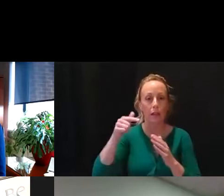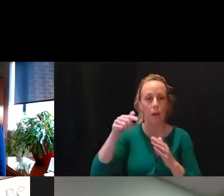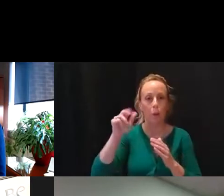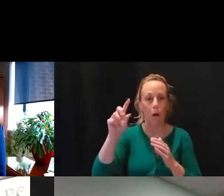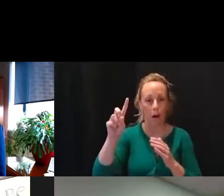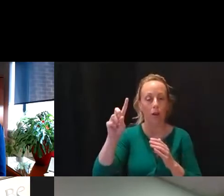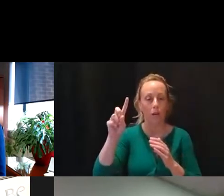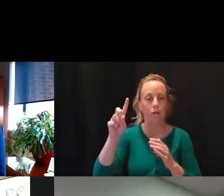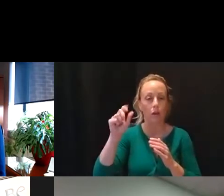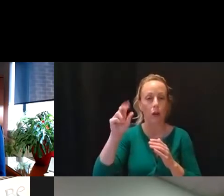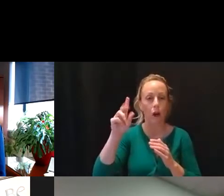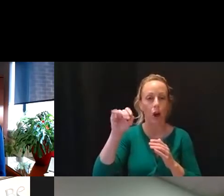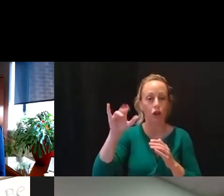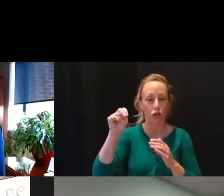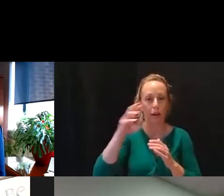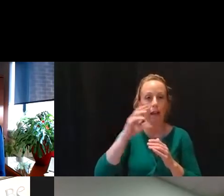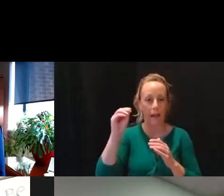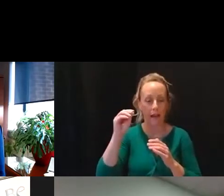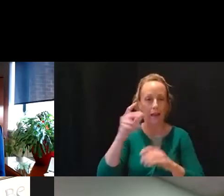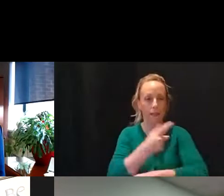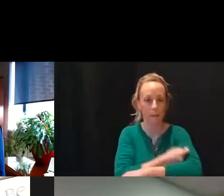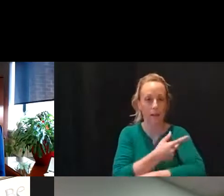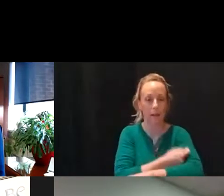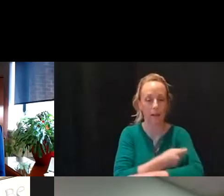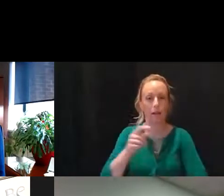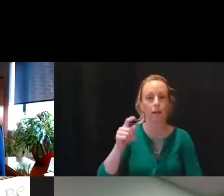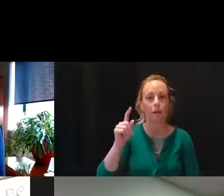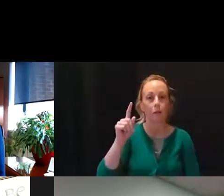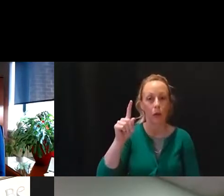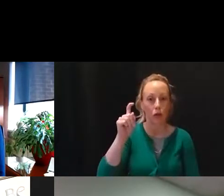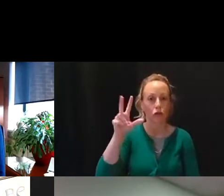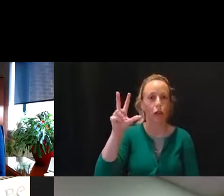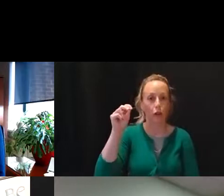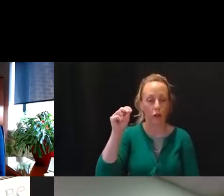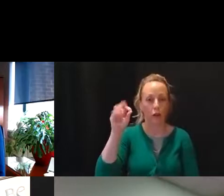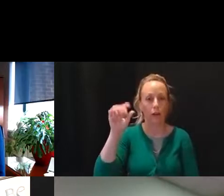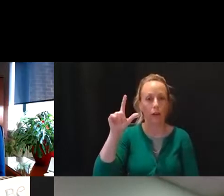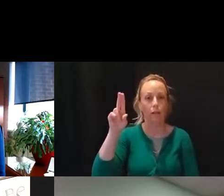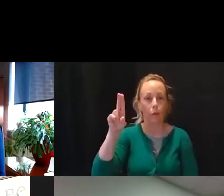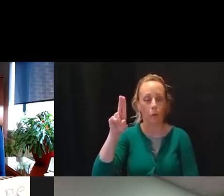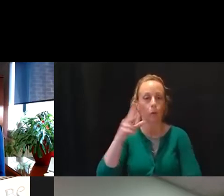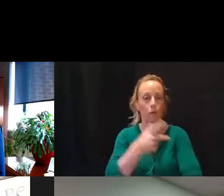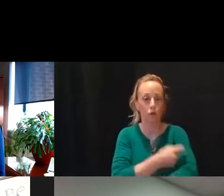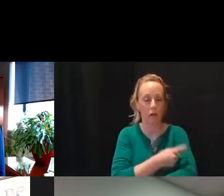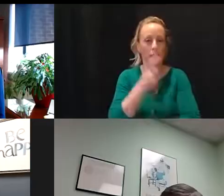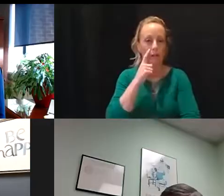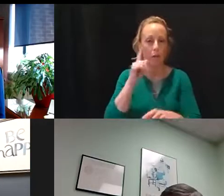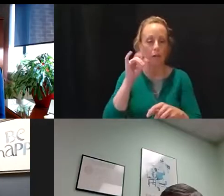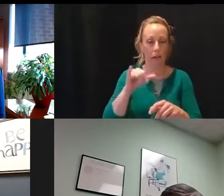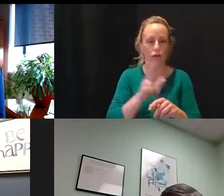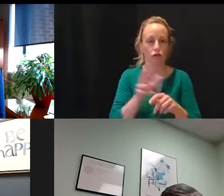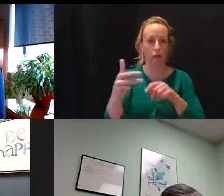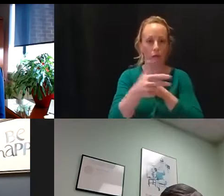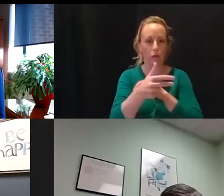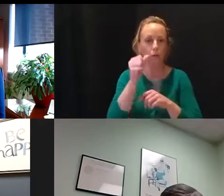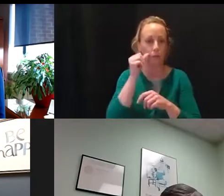do 130 flu vaccinations through that clinic. So we're very happy about the results of that. And it